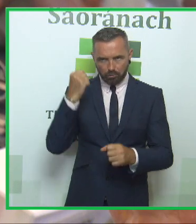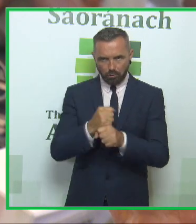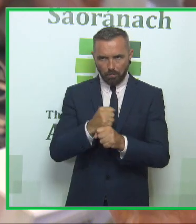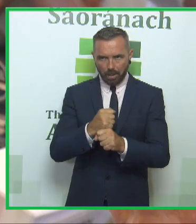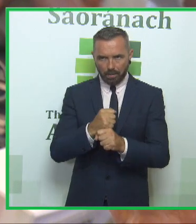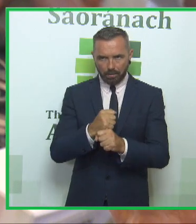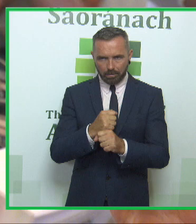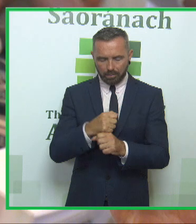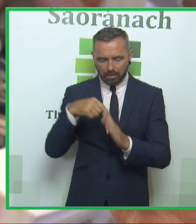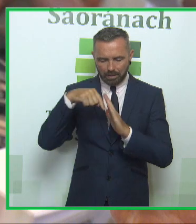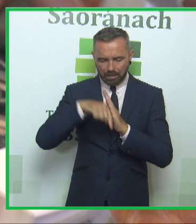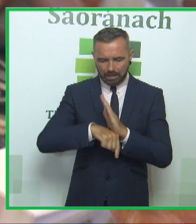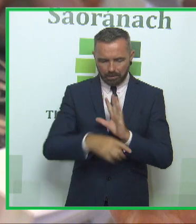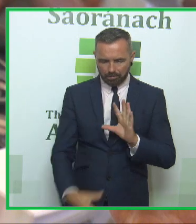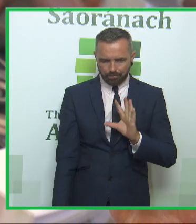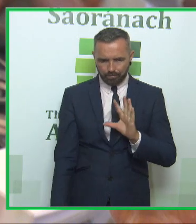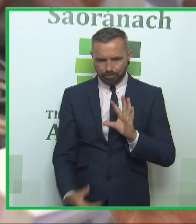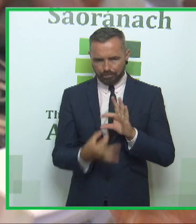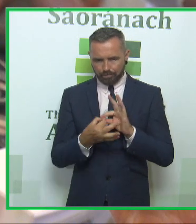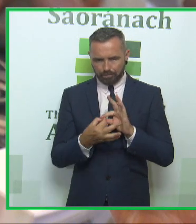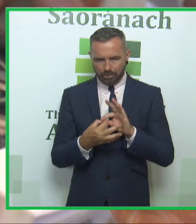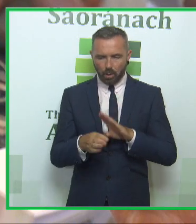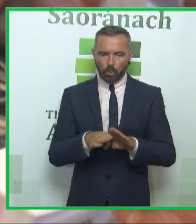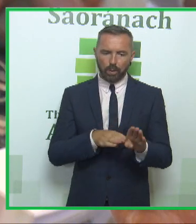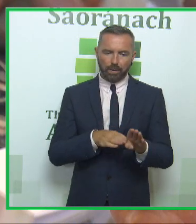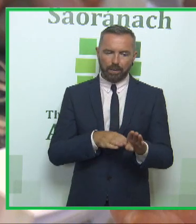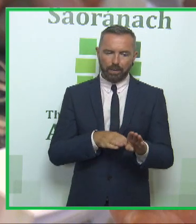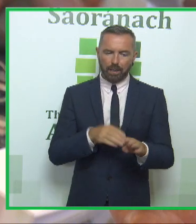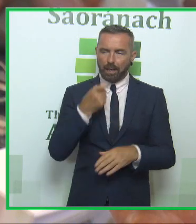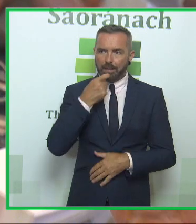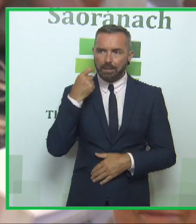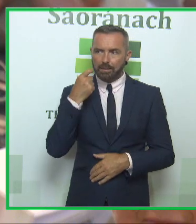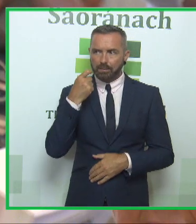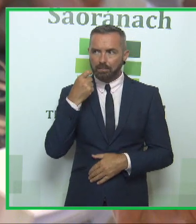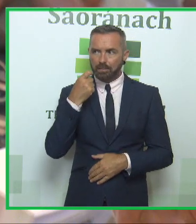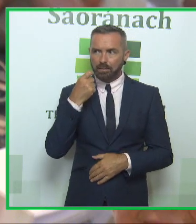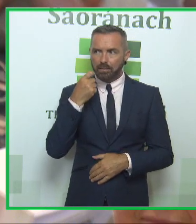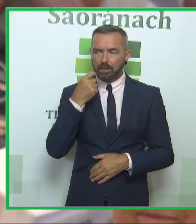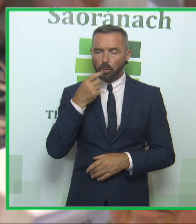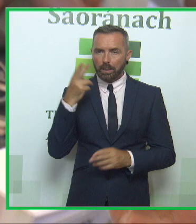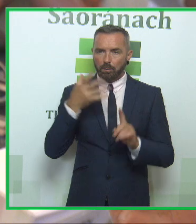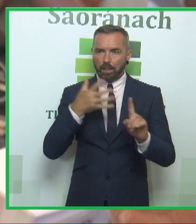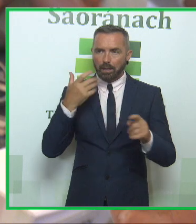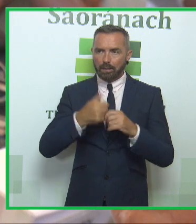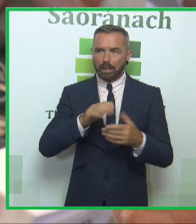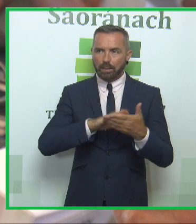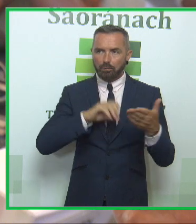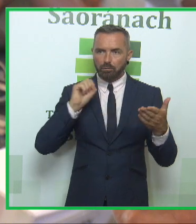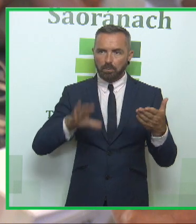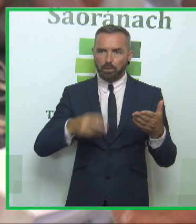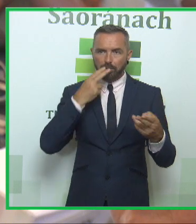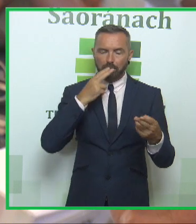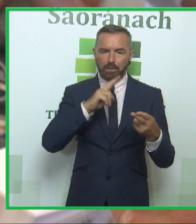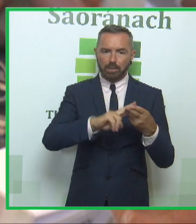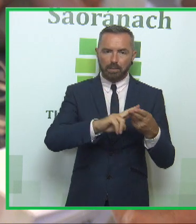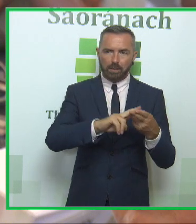addiction, and this has to be recognised and the stigma removed. And then the other point that we didn't feel came up yet was